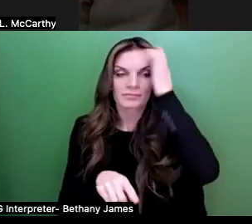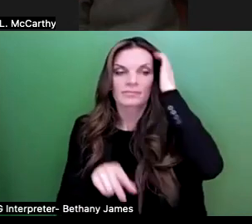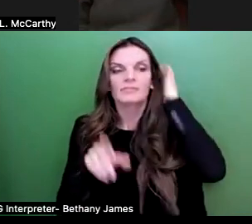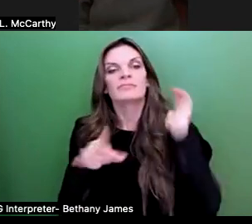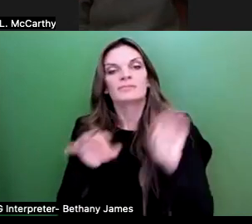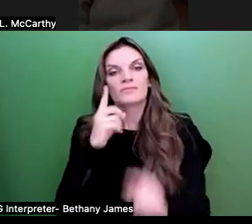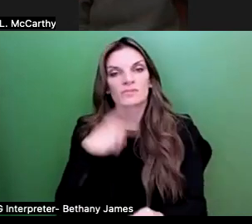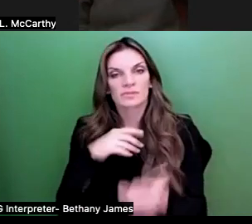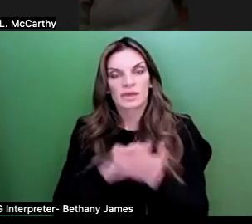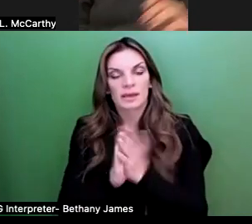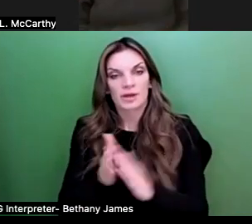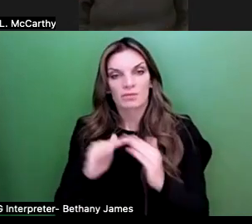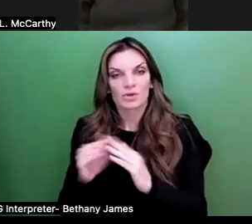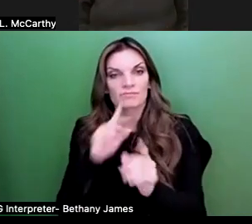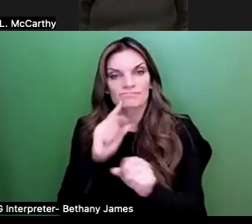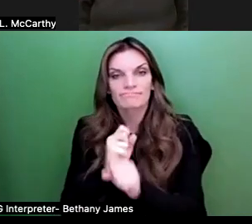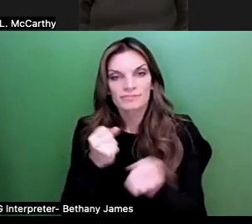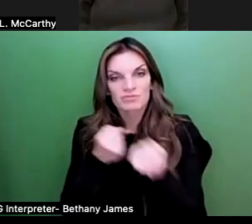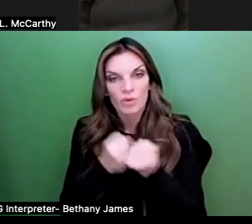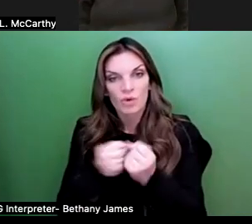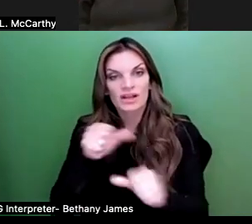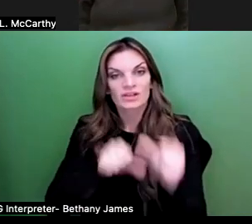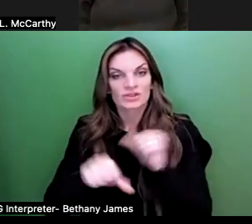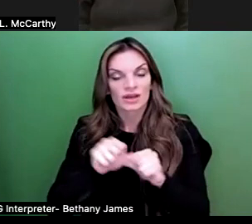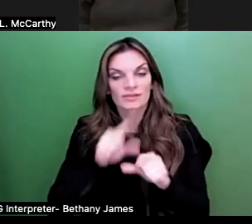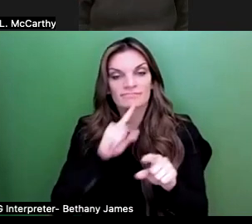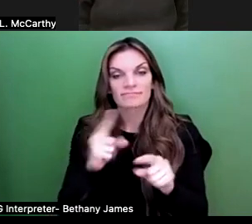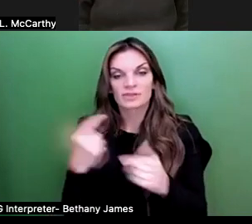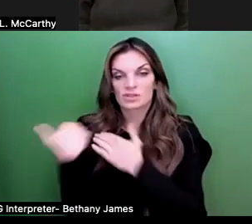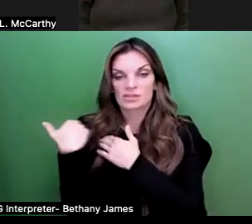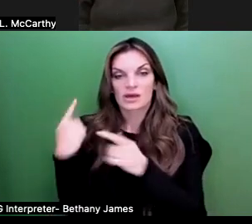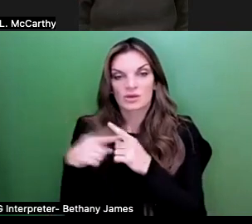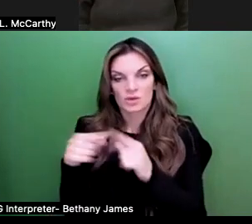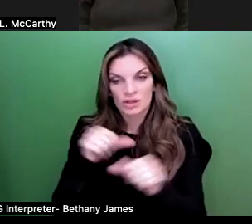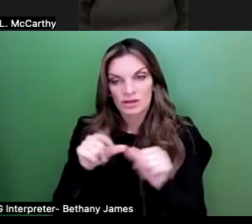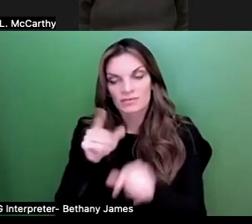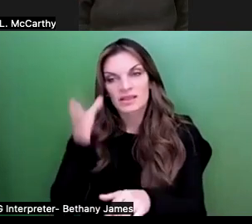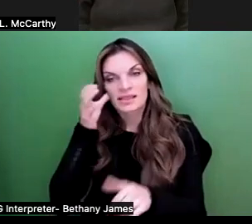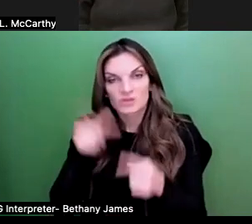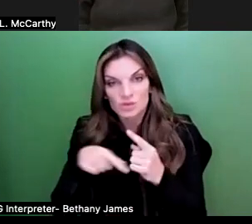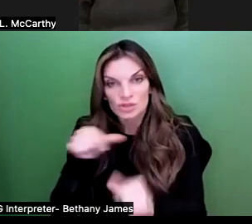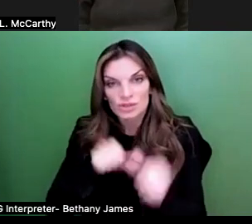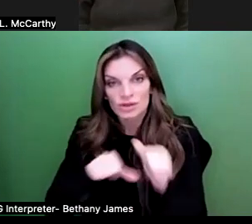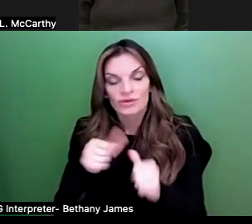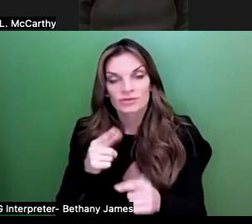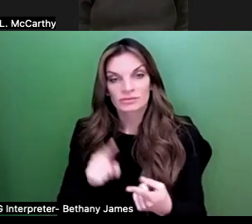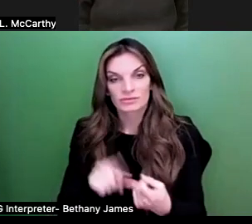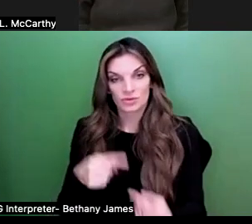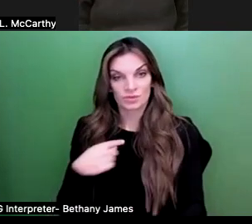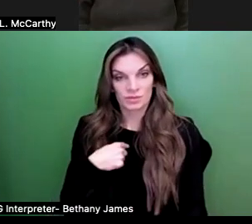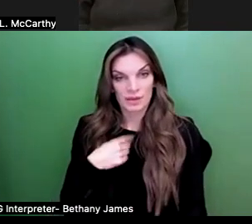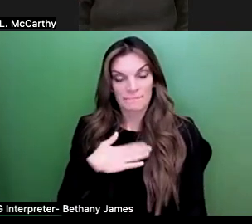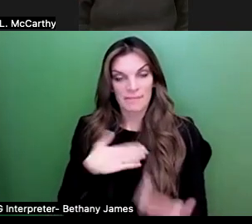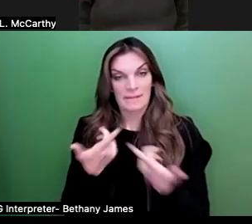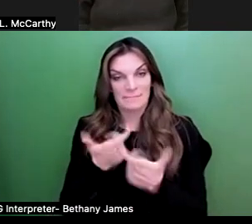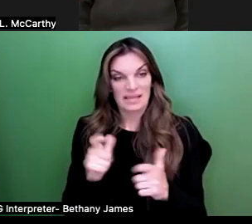that helps each other, that is responsible to each other, that listens to each other. And as far as I'm concerned, my biggest